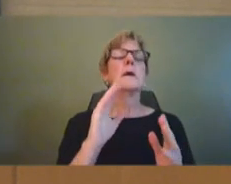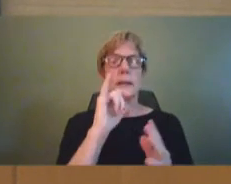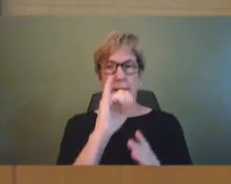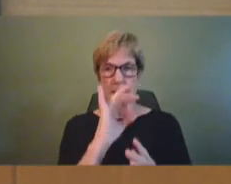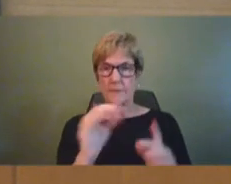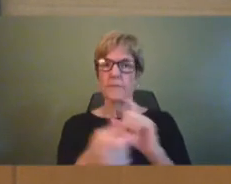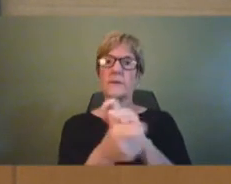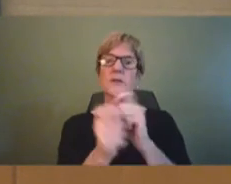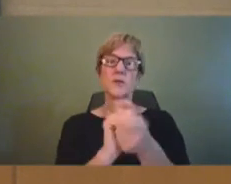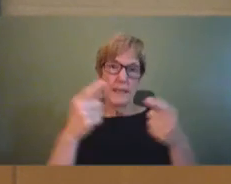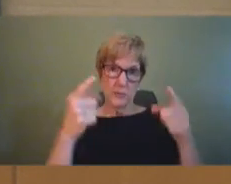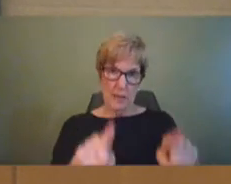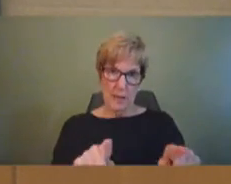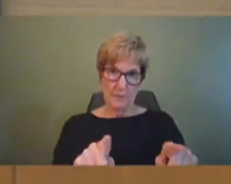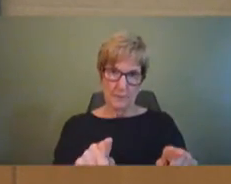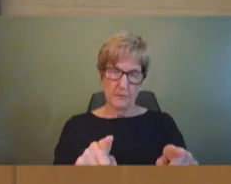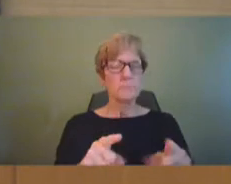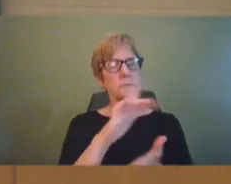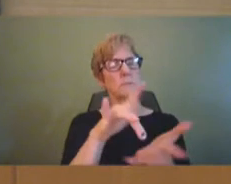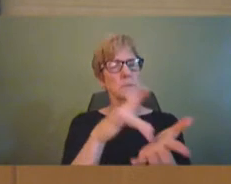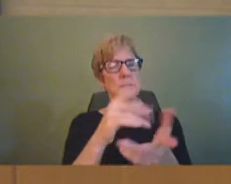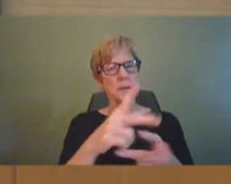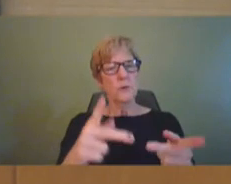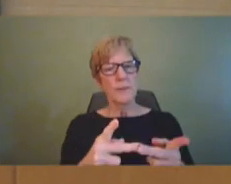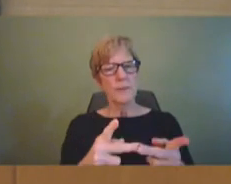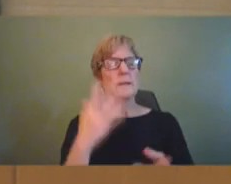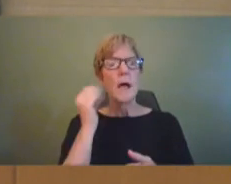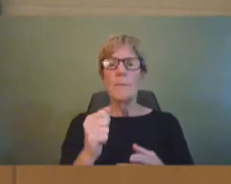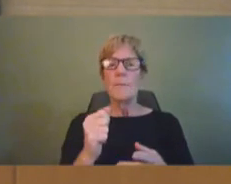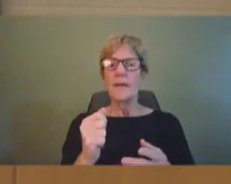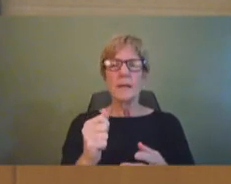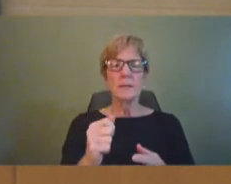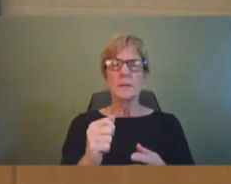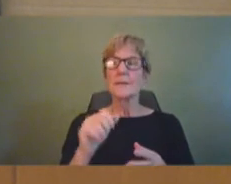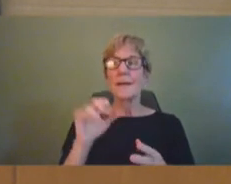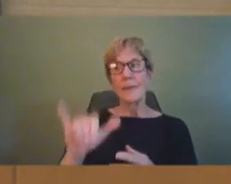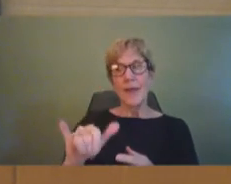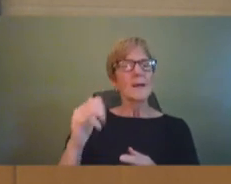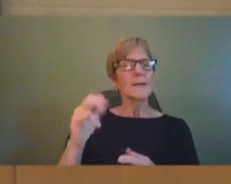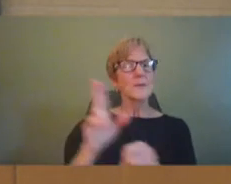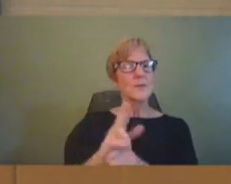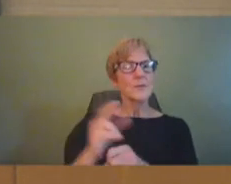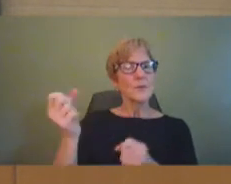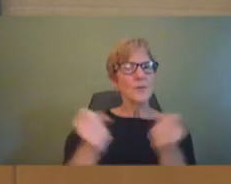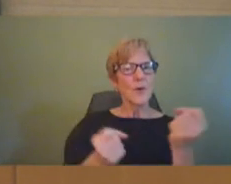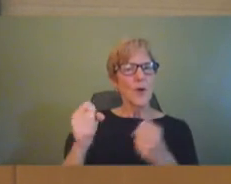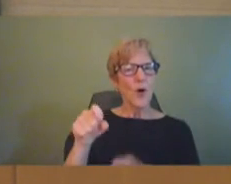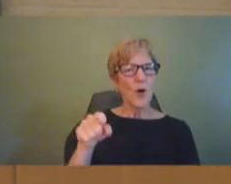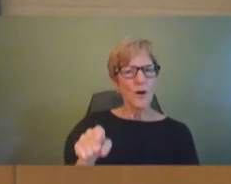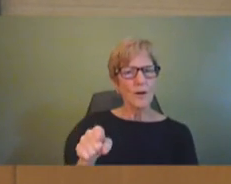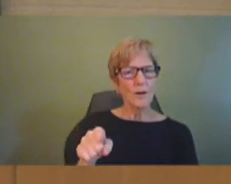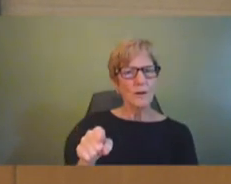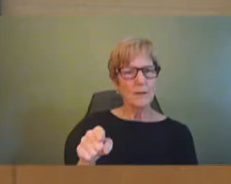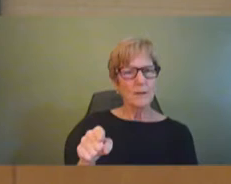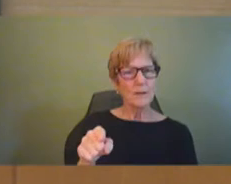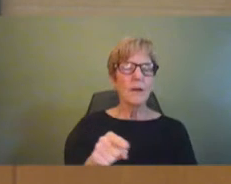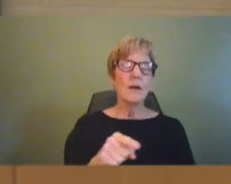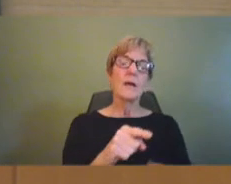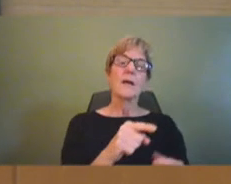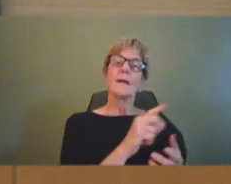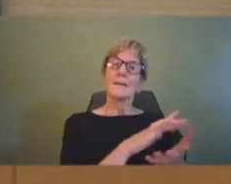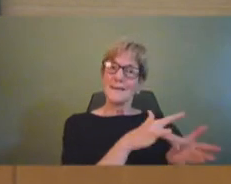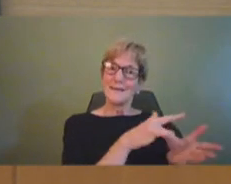you're in a Cess Place type because it is a very Auto oriented use and Center Place types are intended to be more